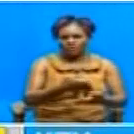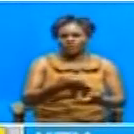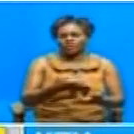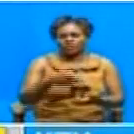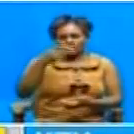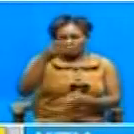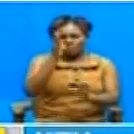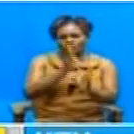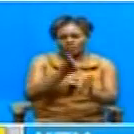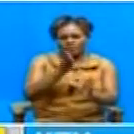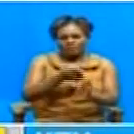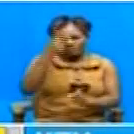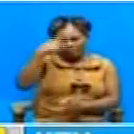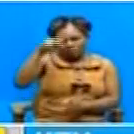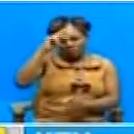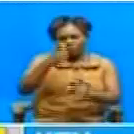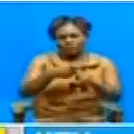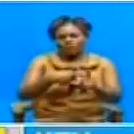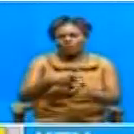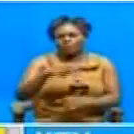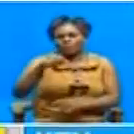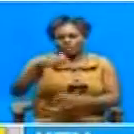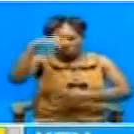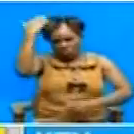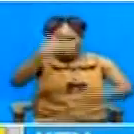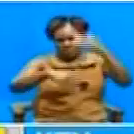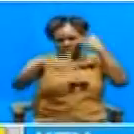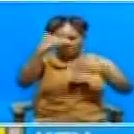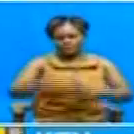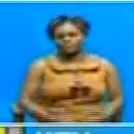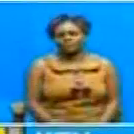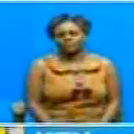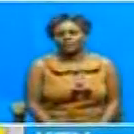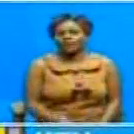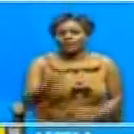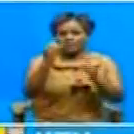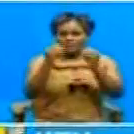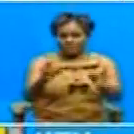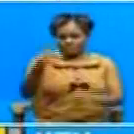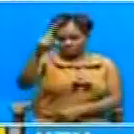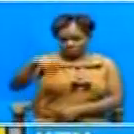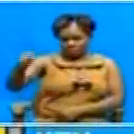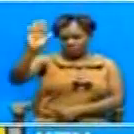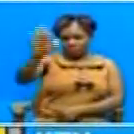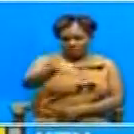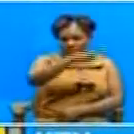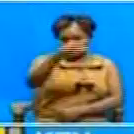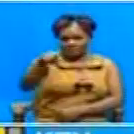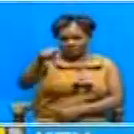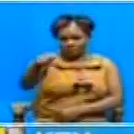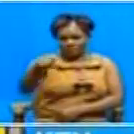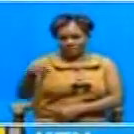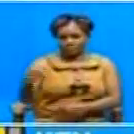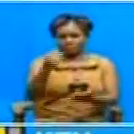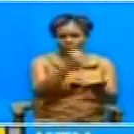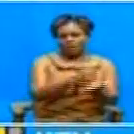of philosophy in economics from Yale University. If approved by Parliament, Ngugi will replace